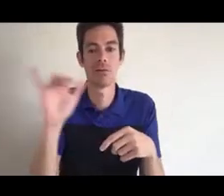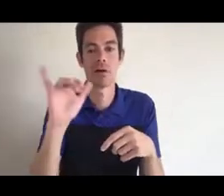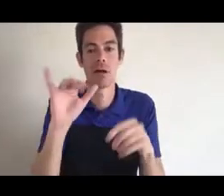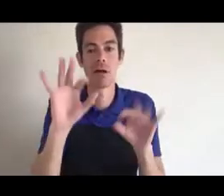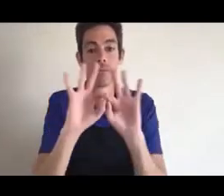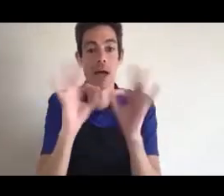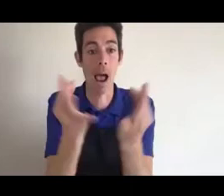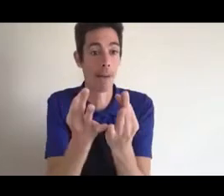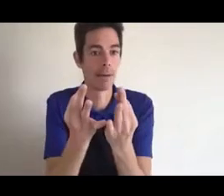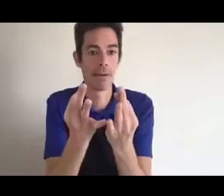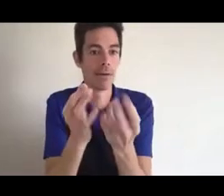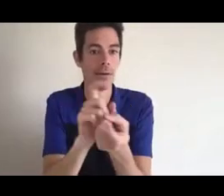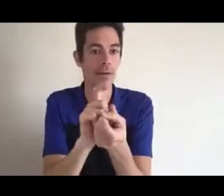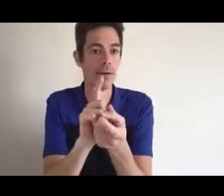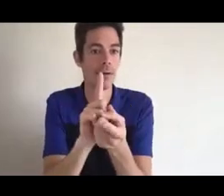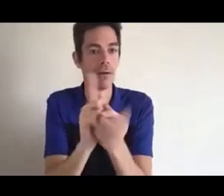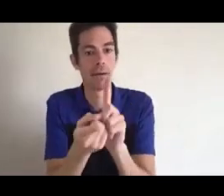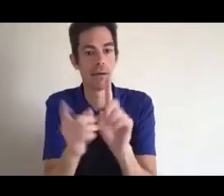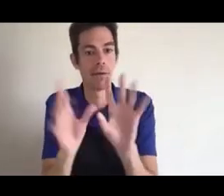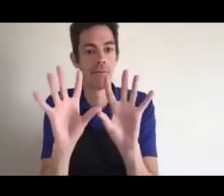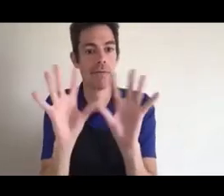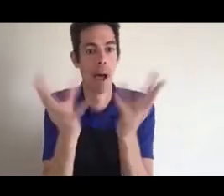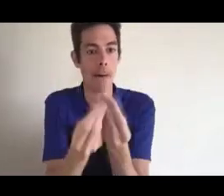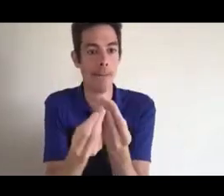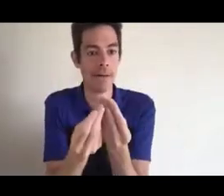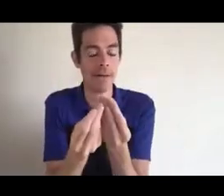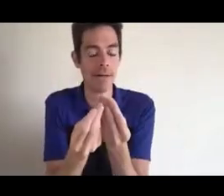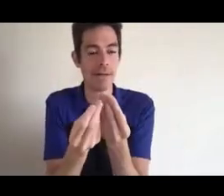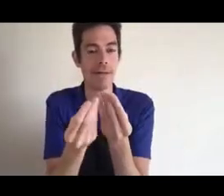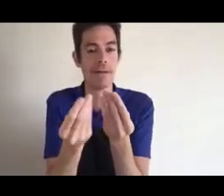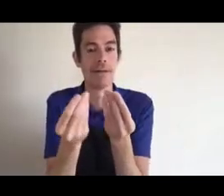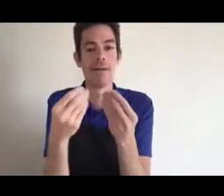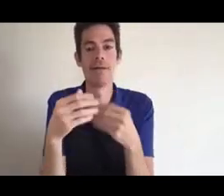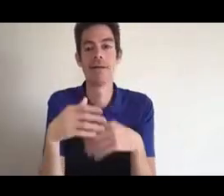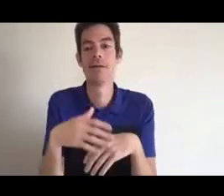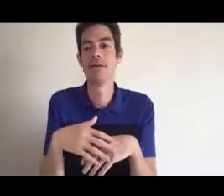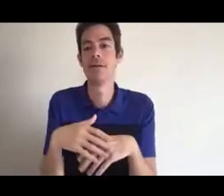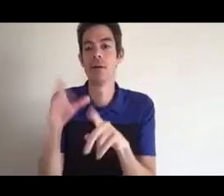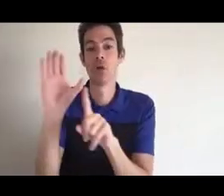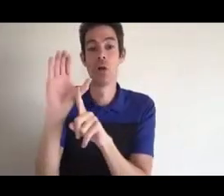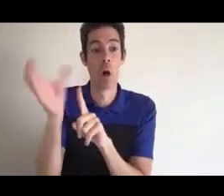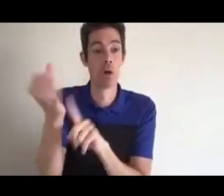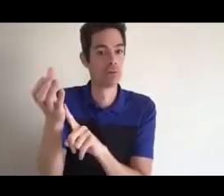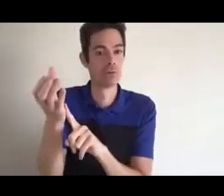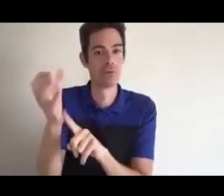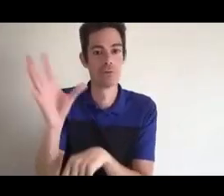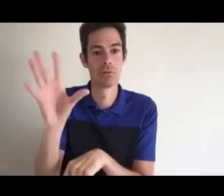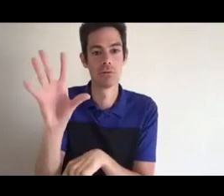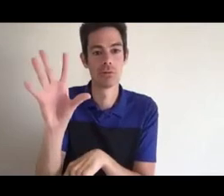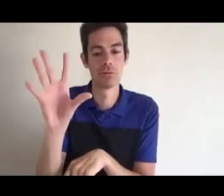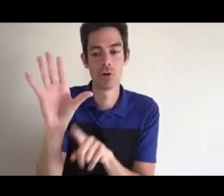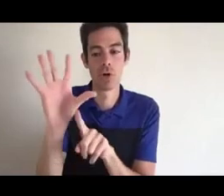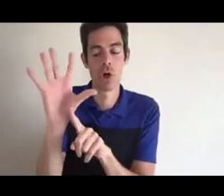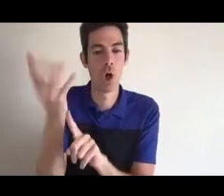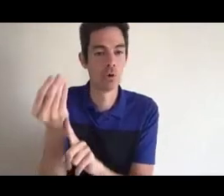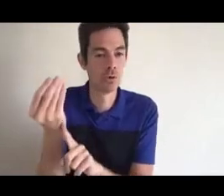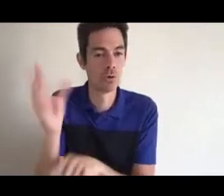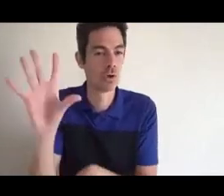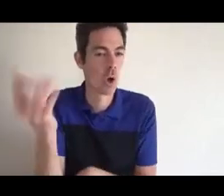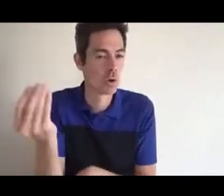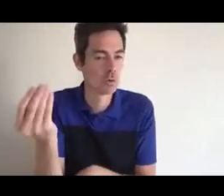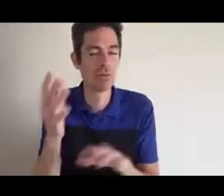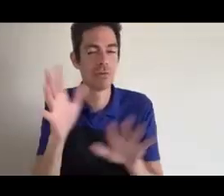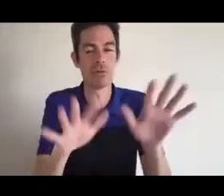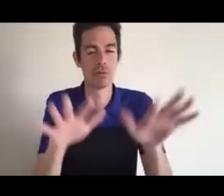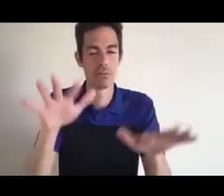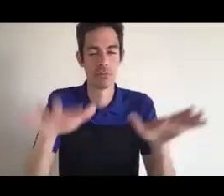The idea of using less letter-based sign as opposed to family and signing it like this, or culture